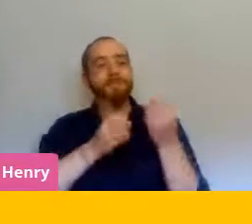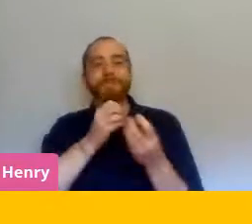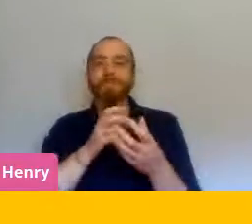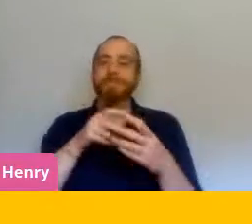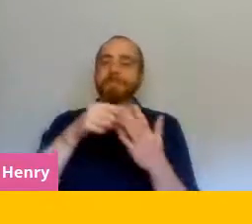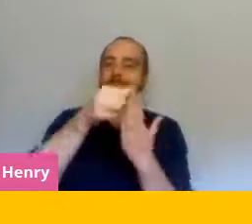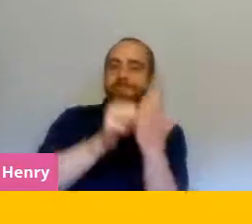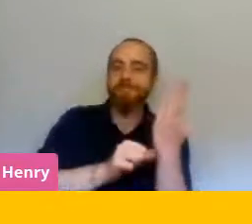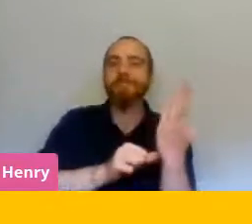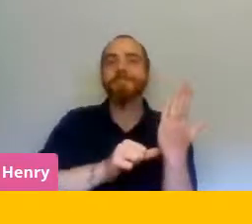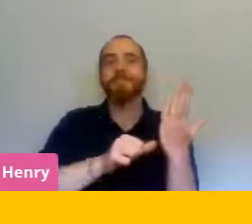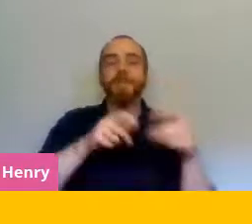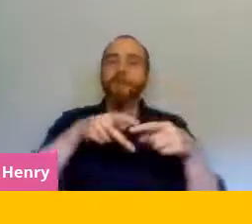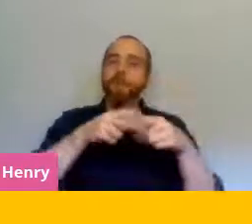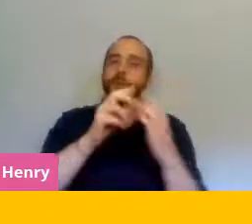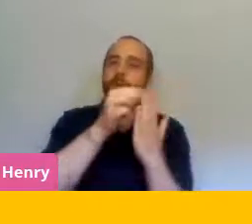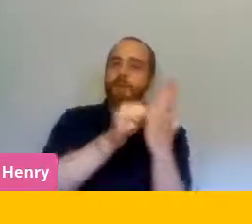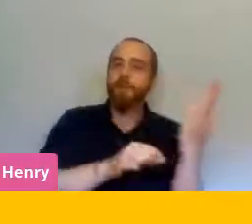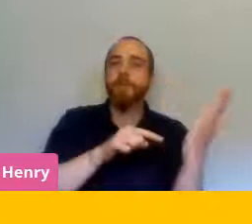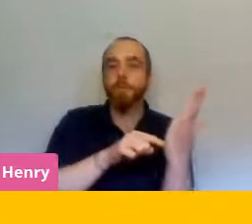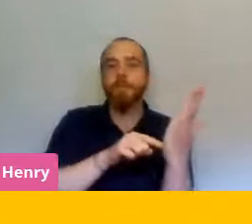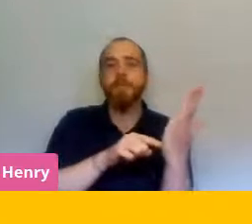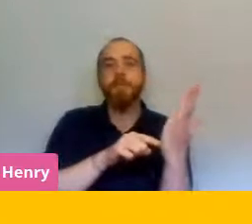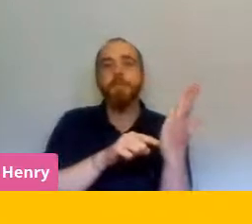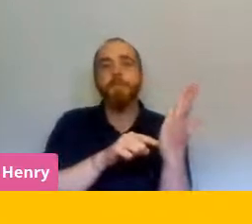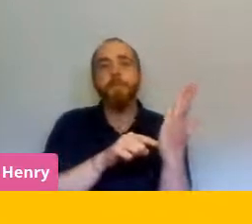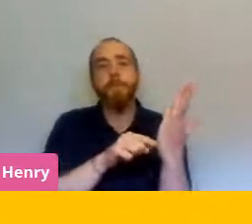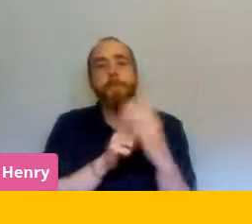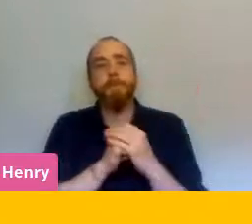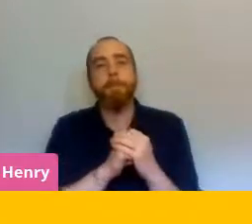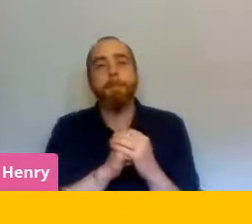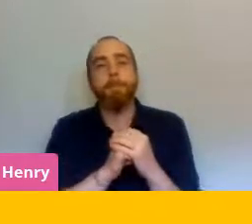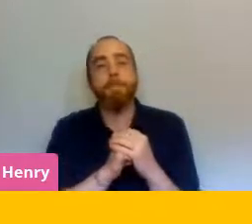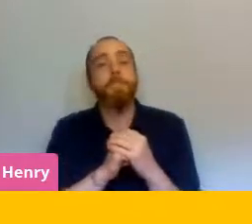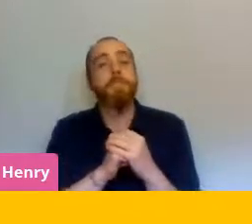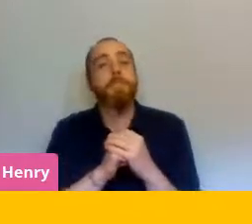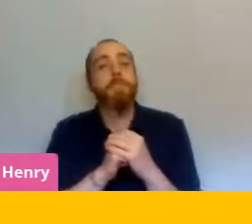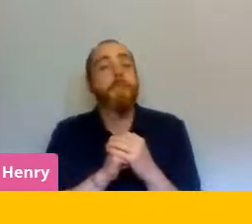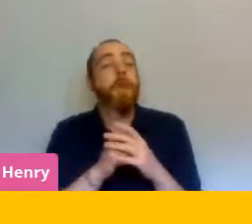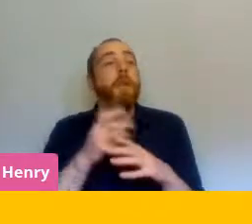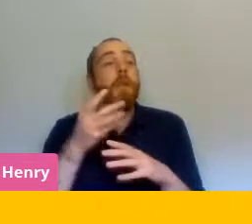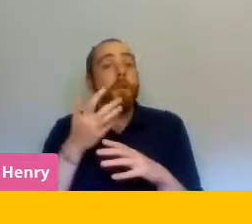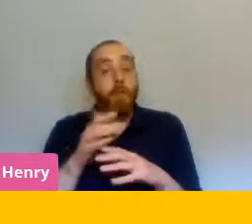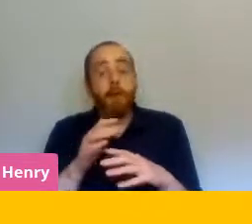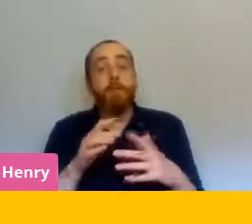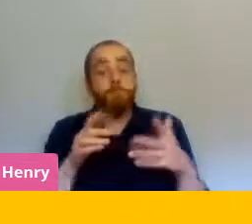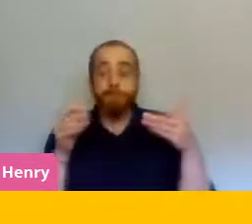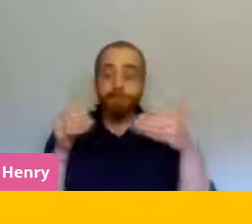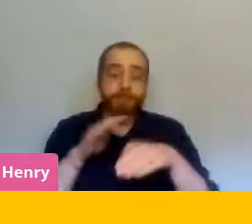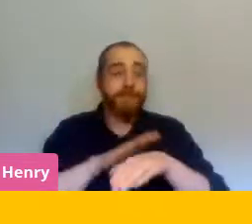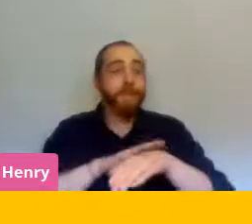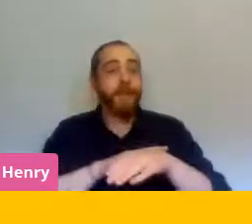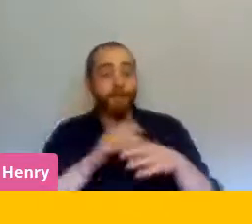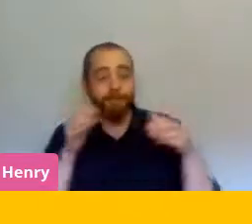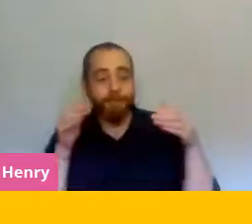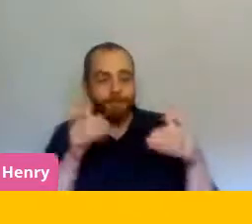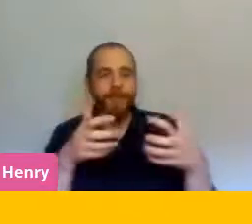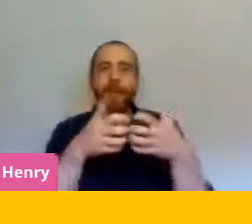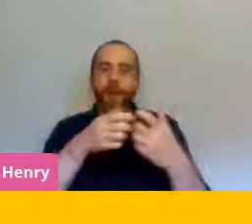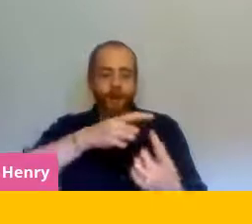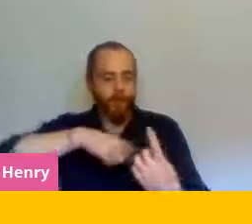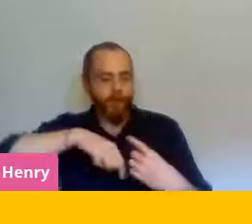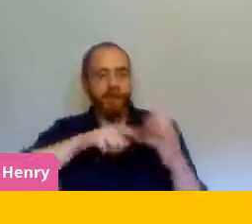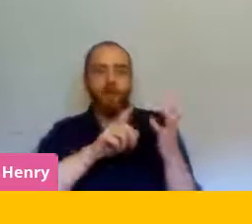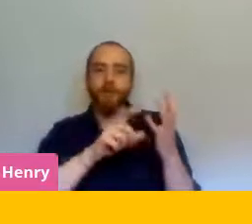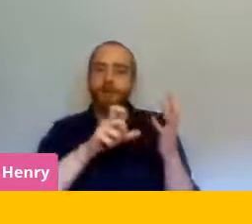box here. We also spent a lot of time focusing on how we can build solidarity with students. So